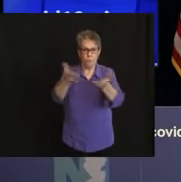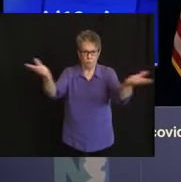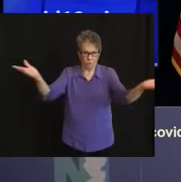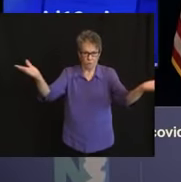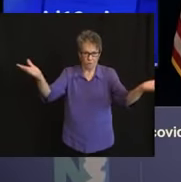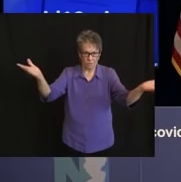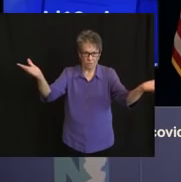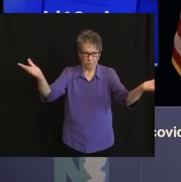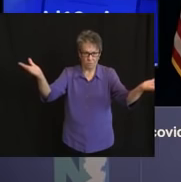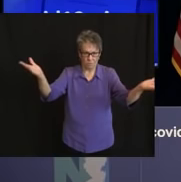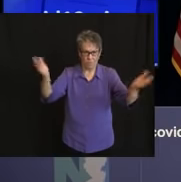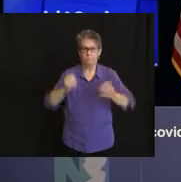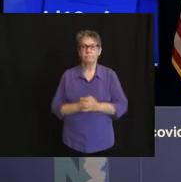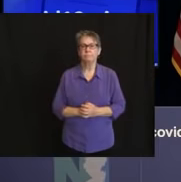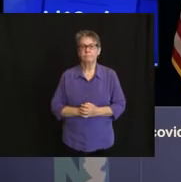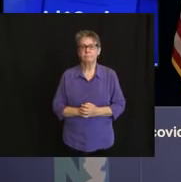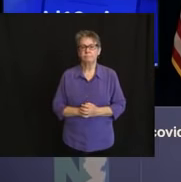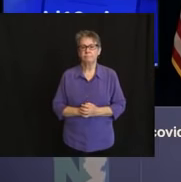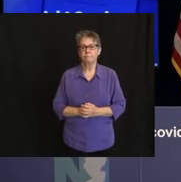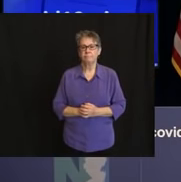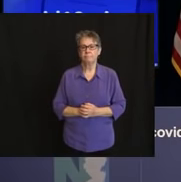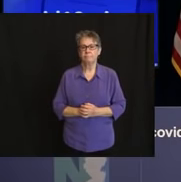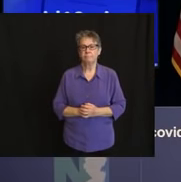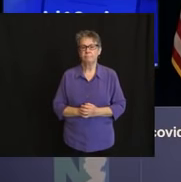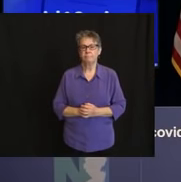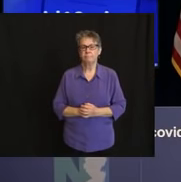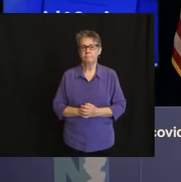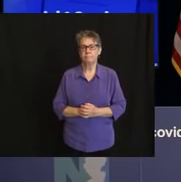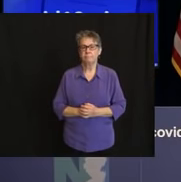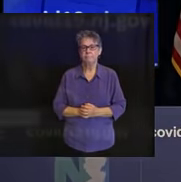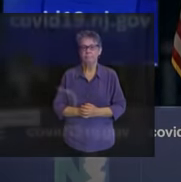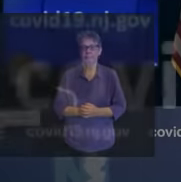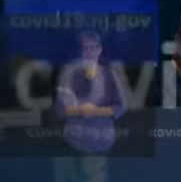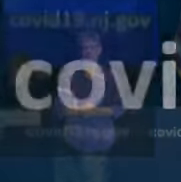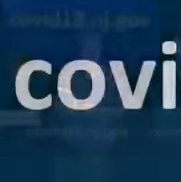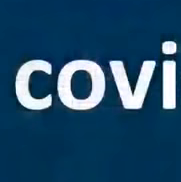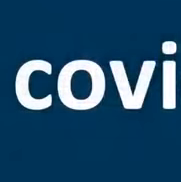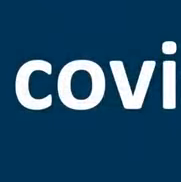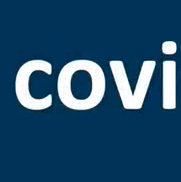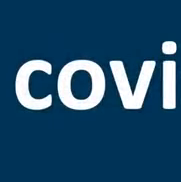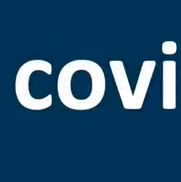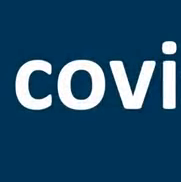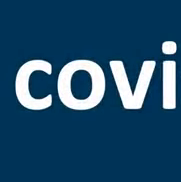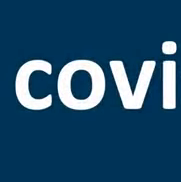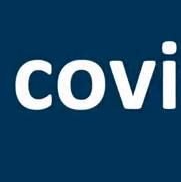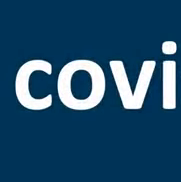Okay. We have a workflow.